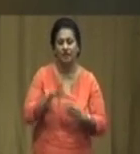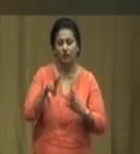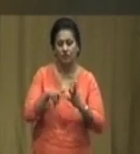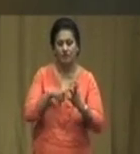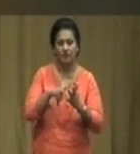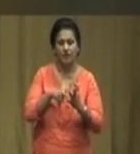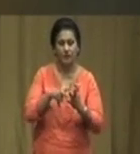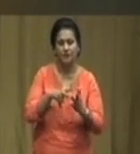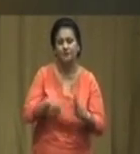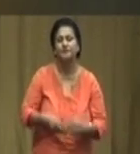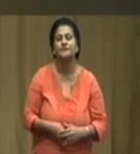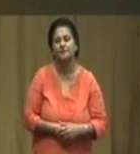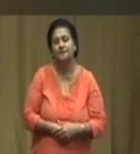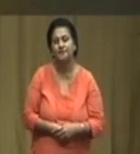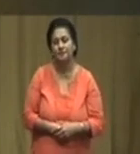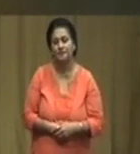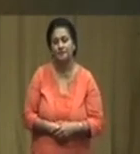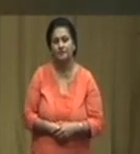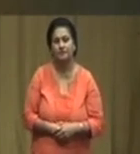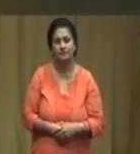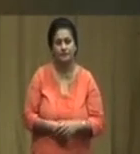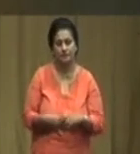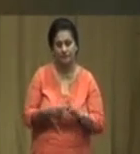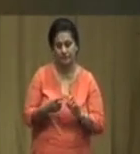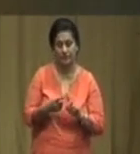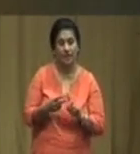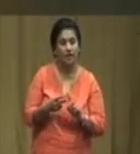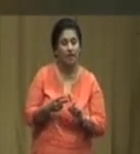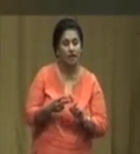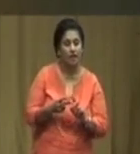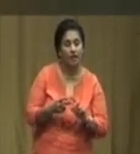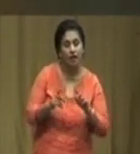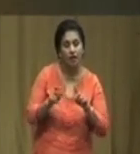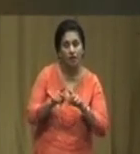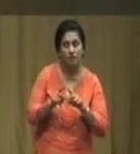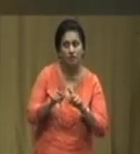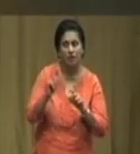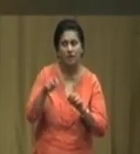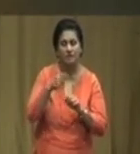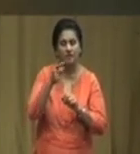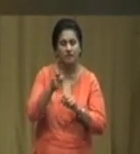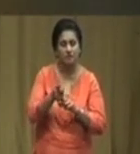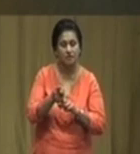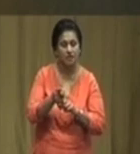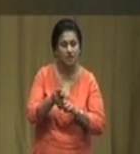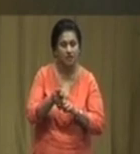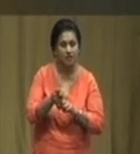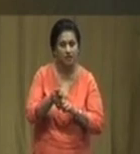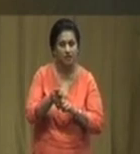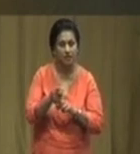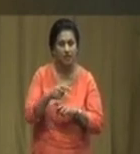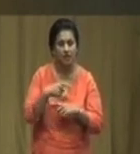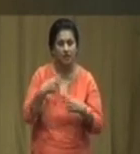done of the proceedings right through here as well. One thing that we're going to add to this next week, I don't think we've done it yet, have we, Deepak, is the net